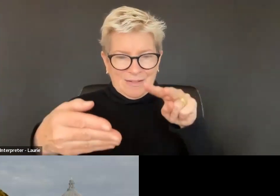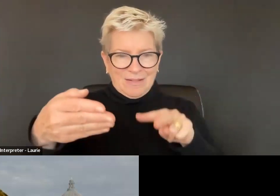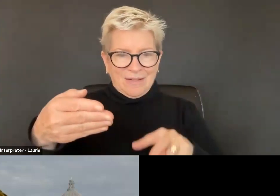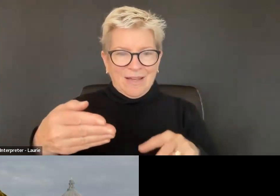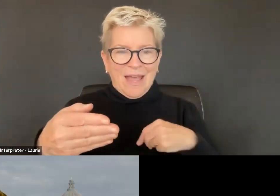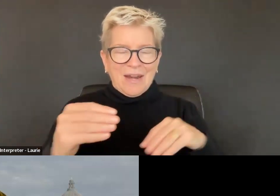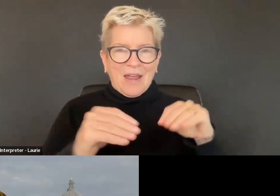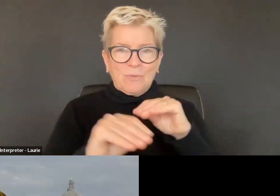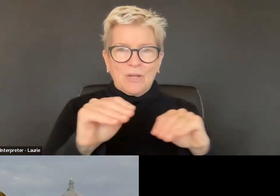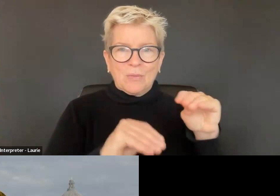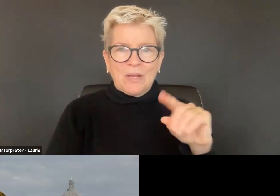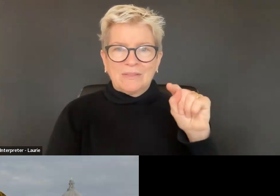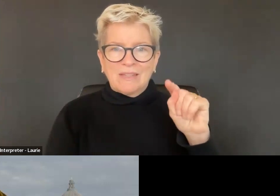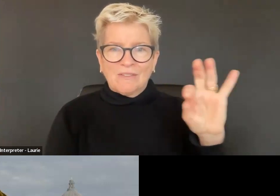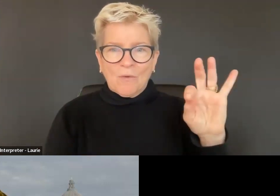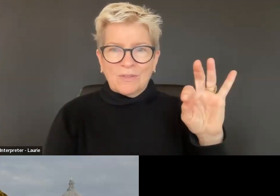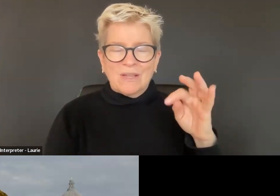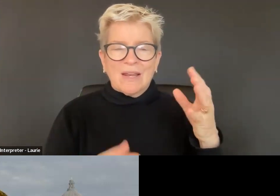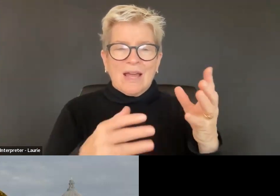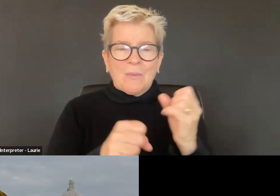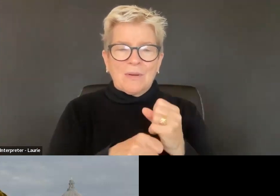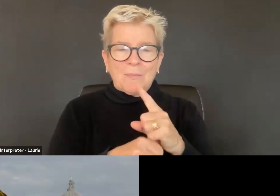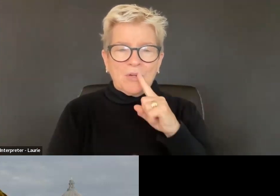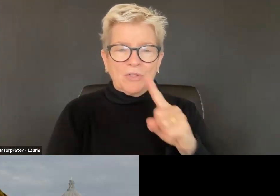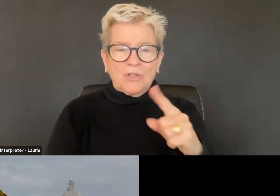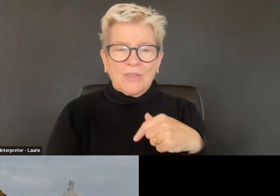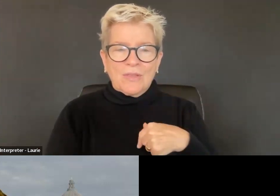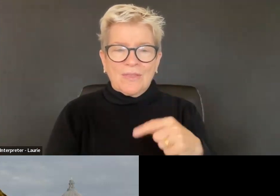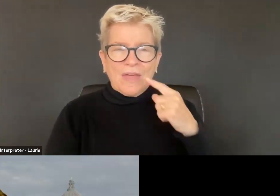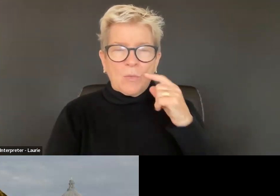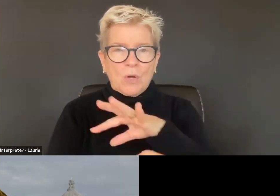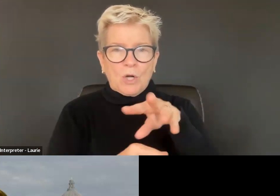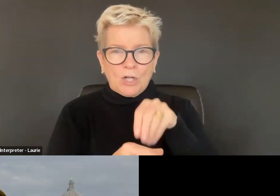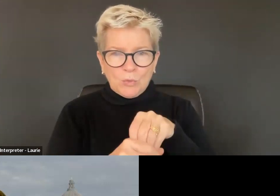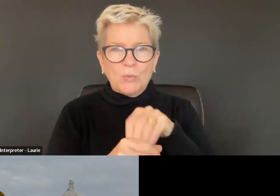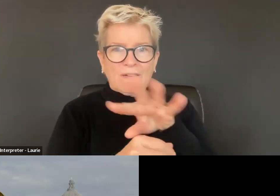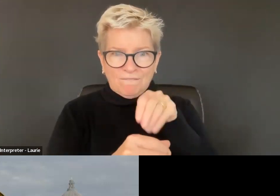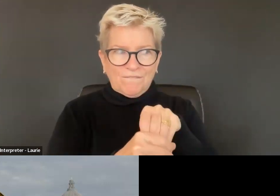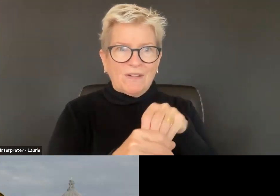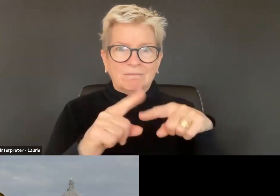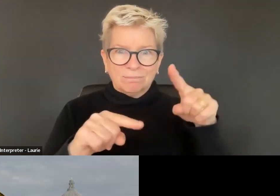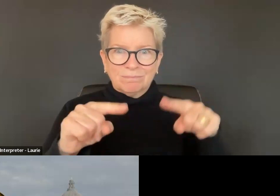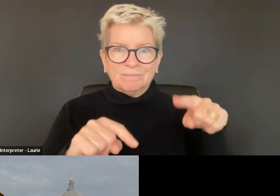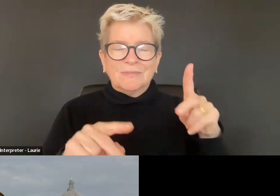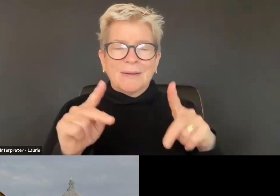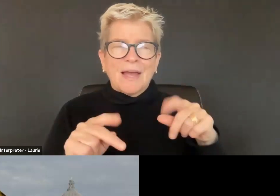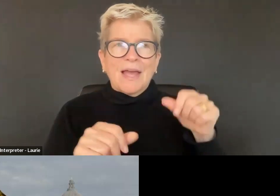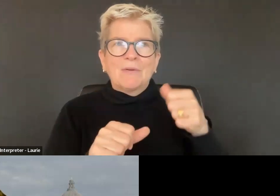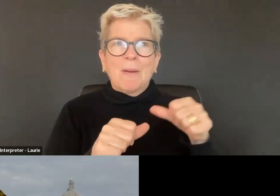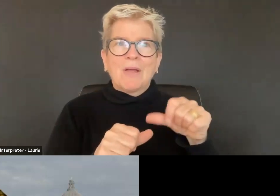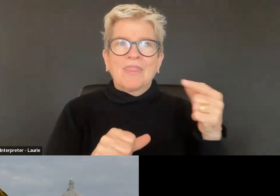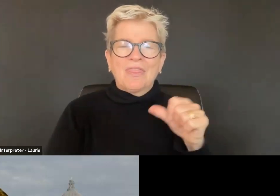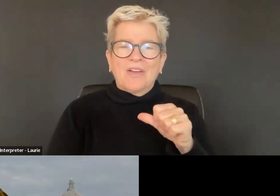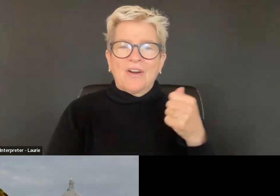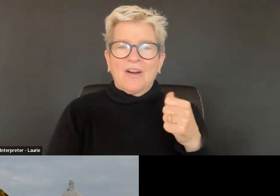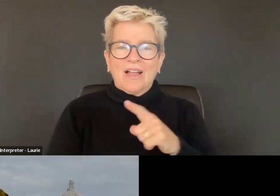task force. And because I really wanted to make sure that we were being really, really inclusive. And I remember the other legislators, both in the